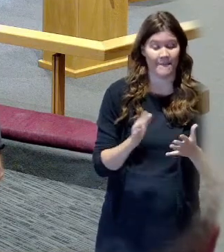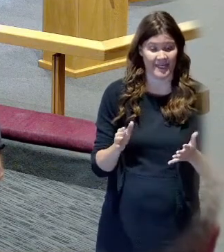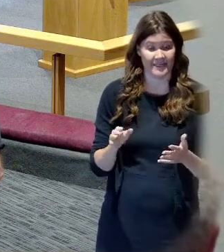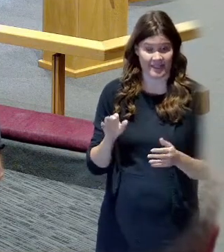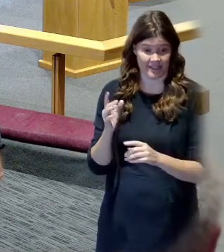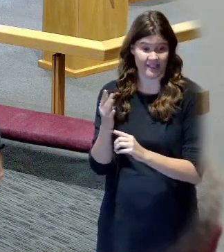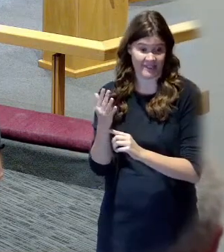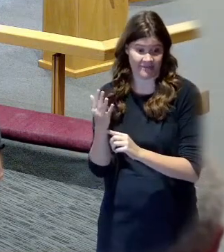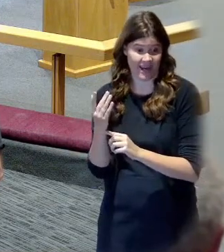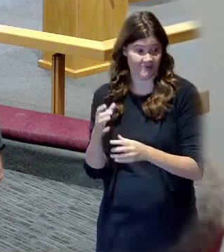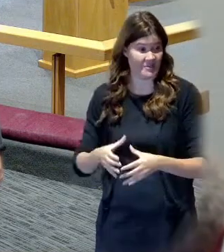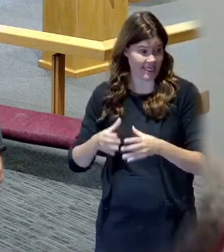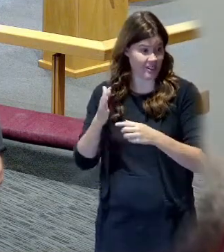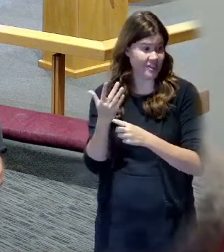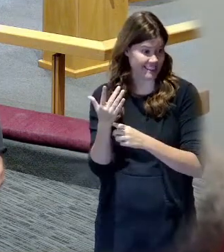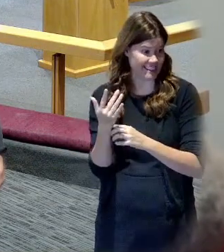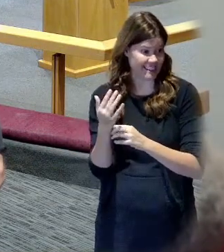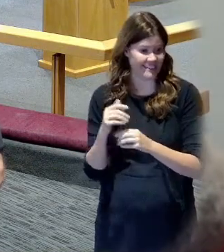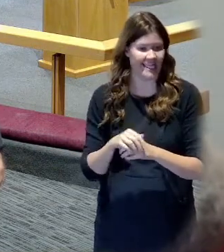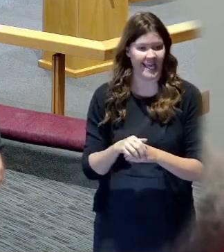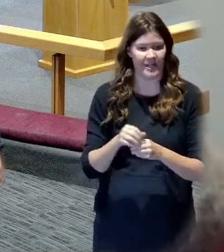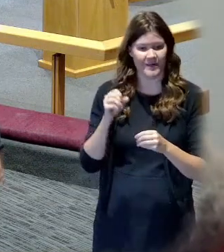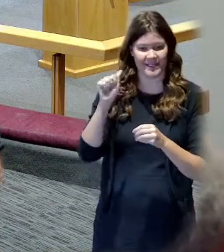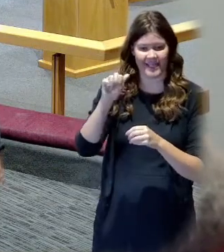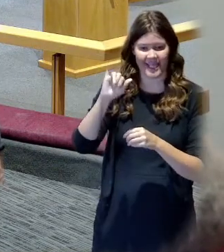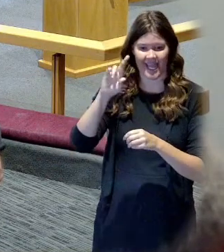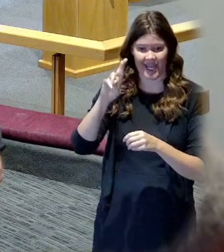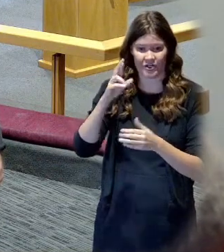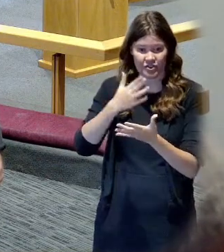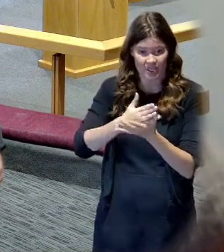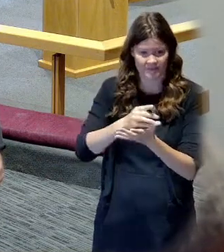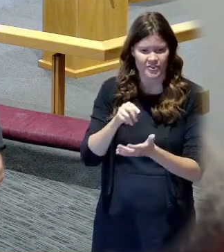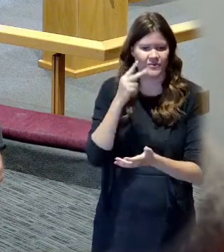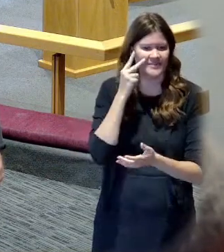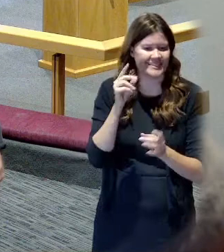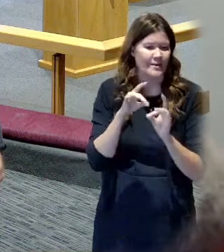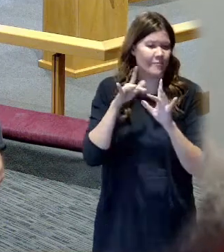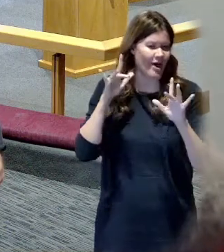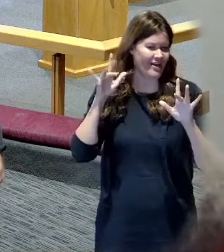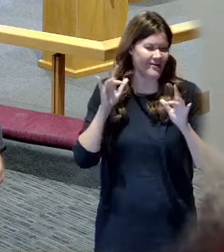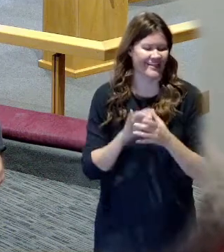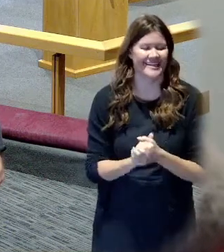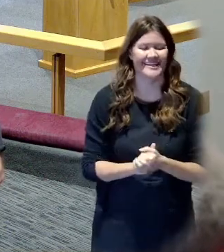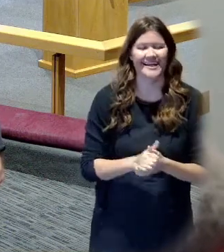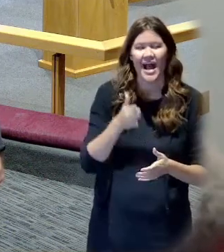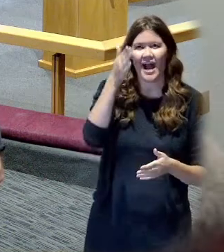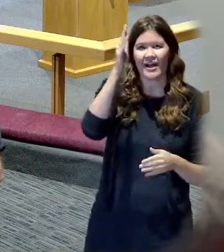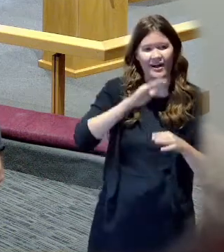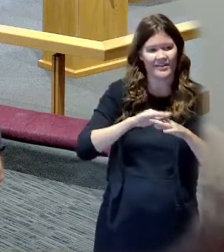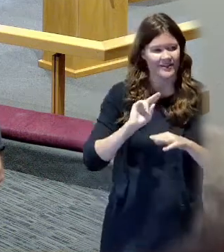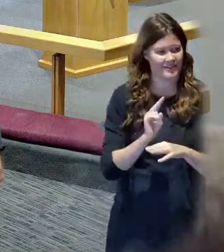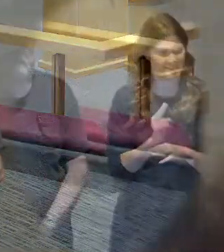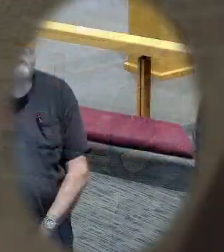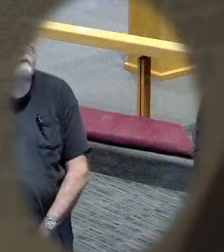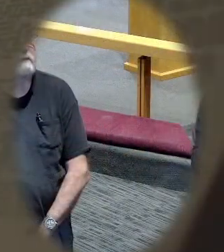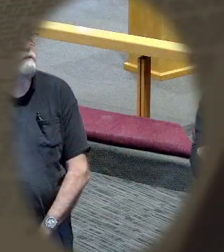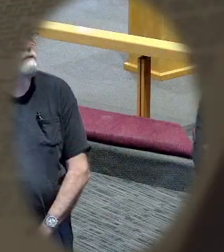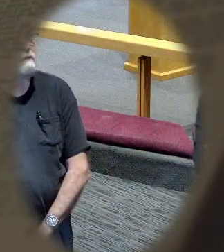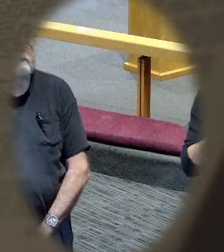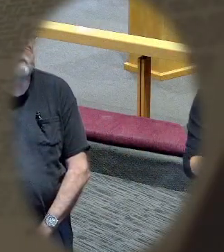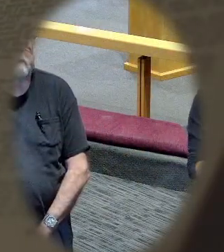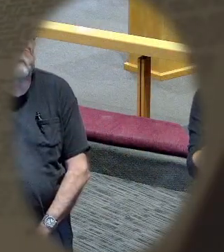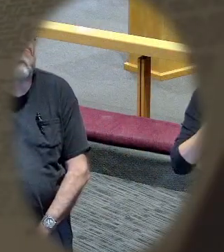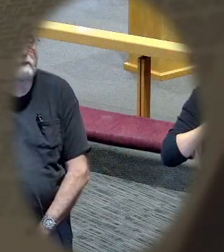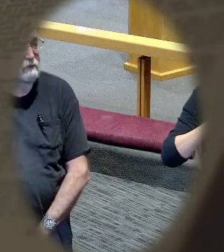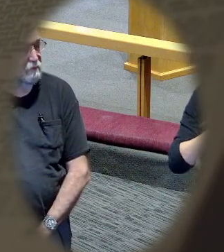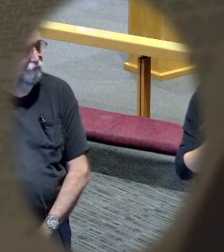lit. And once the air turns off, you'll see it a little brighter. God has called us to worship this morning, and so we begin in the